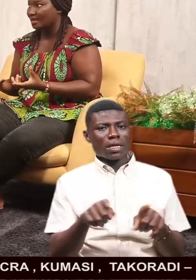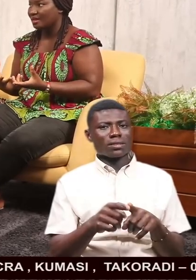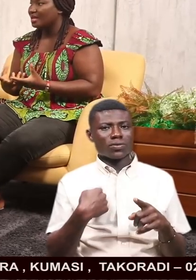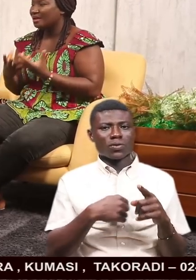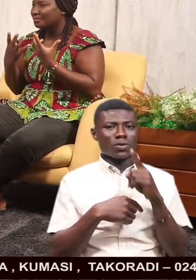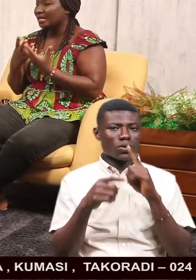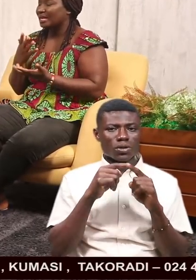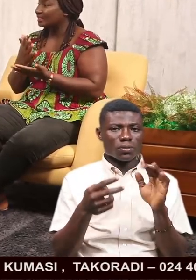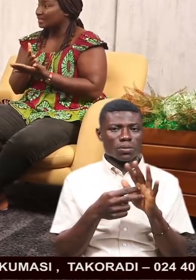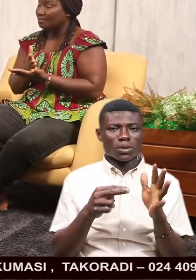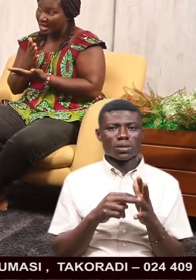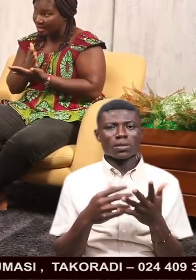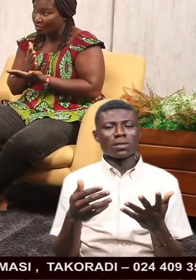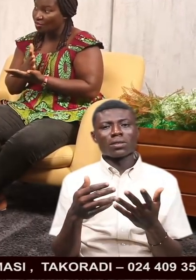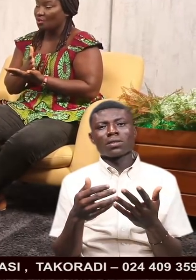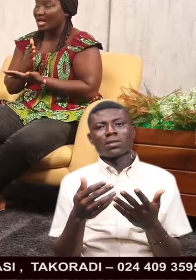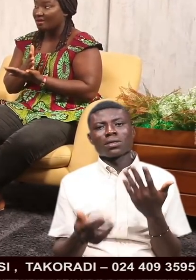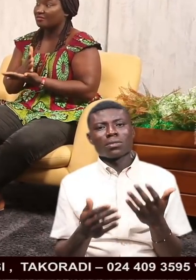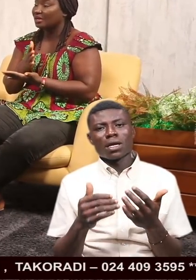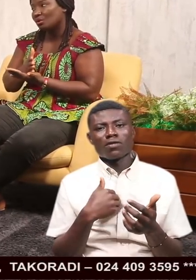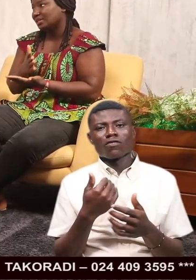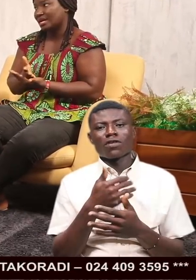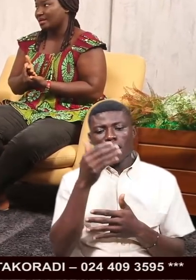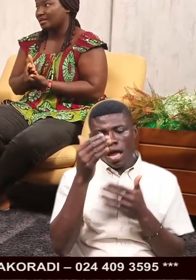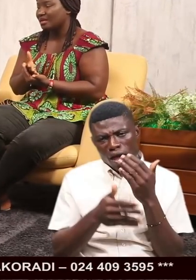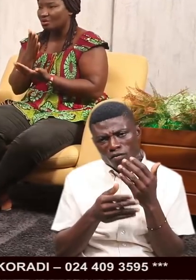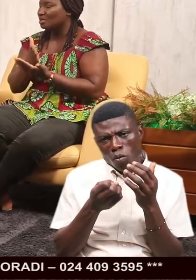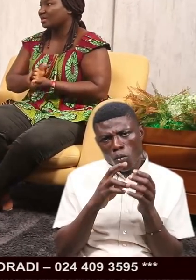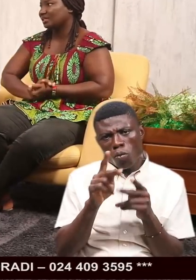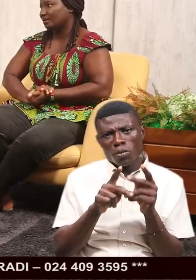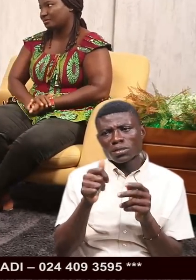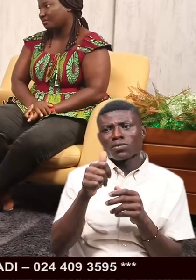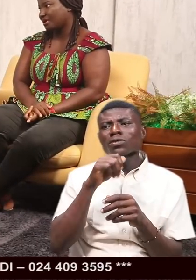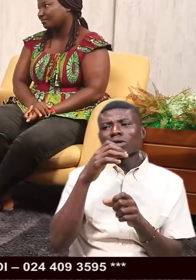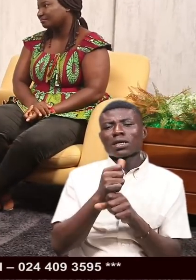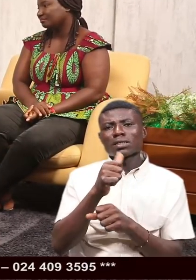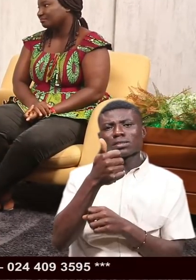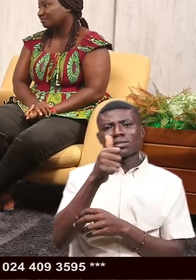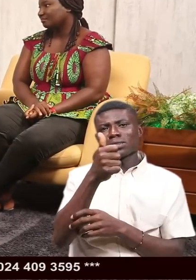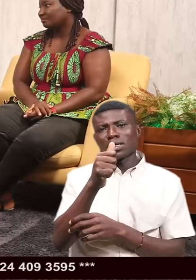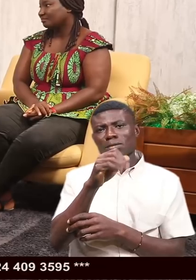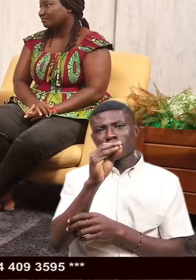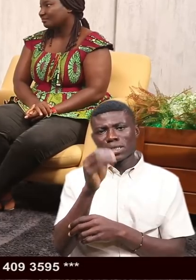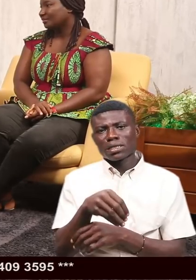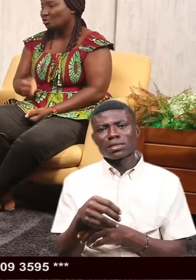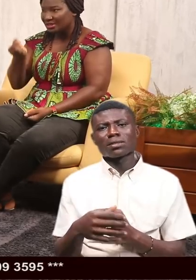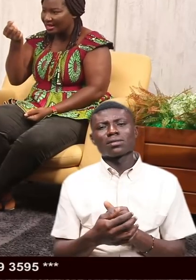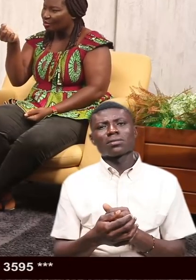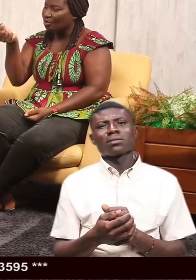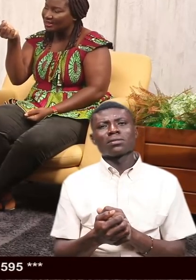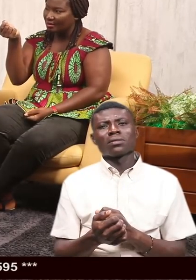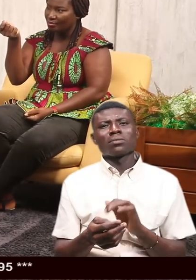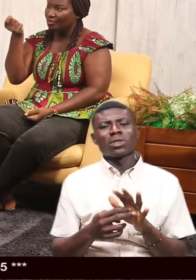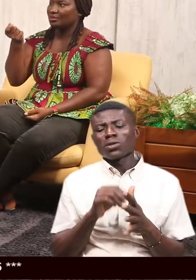here. Ebi a nice Senipa, a move or half nekota, go nya 10 o cry. Go